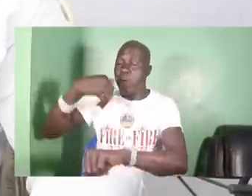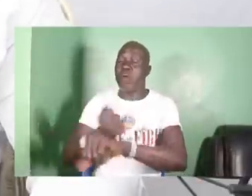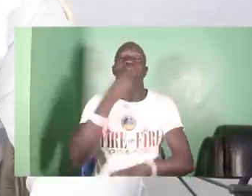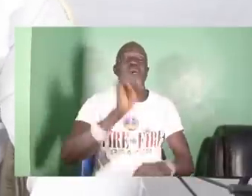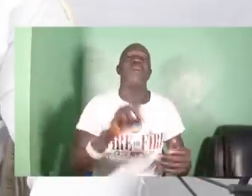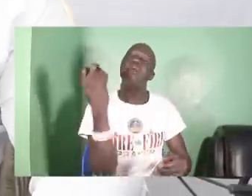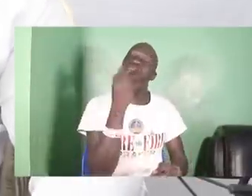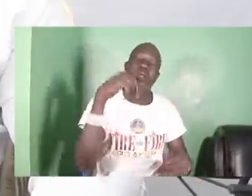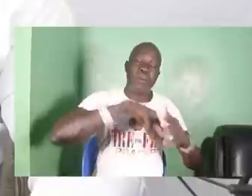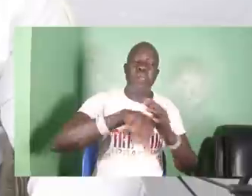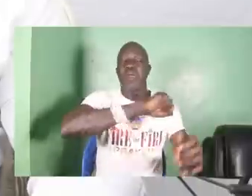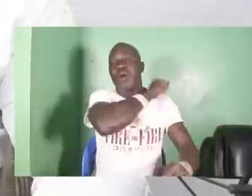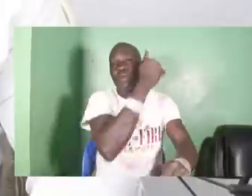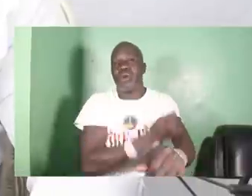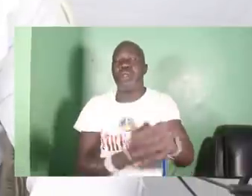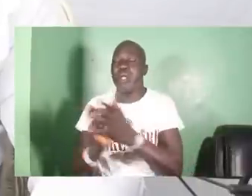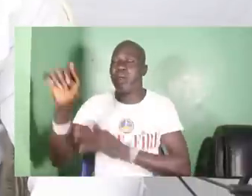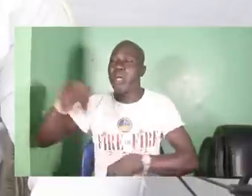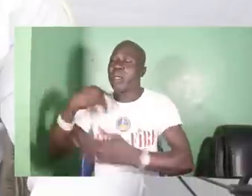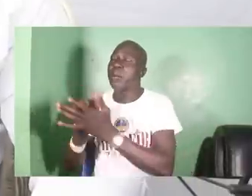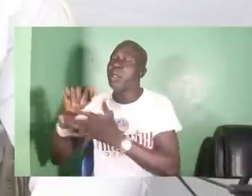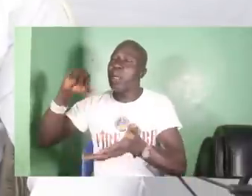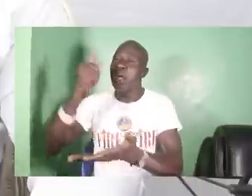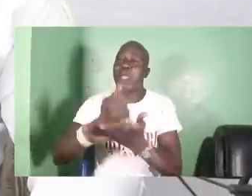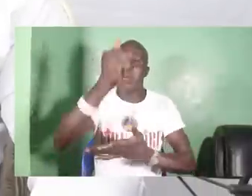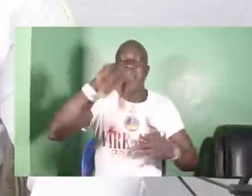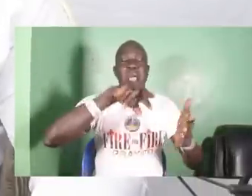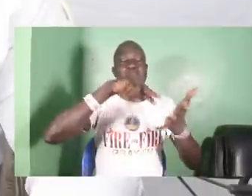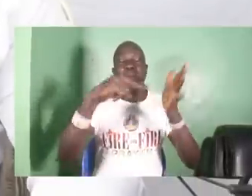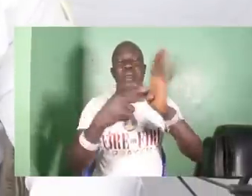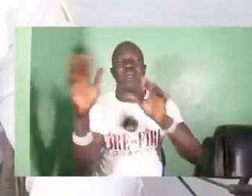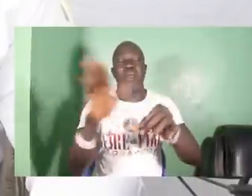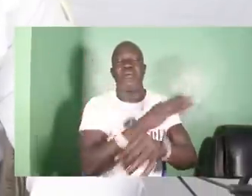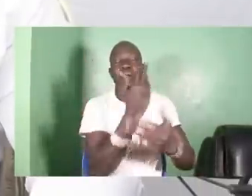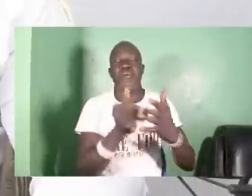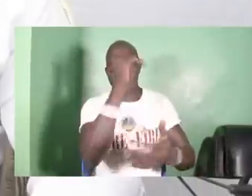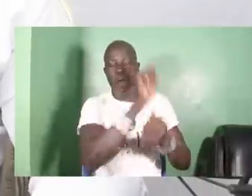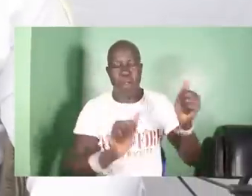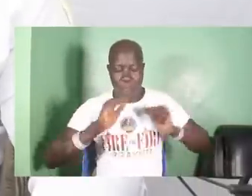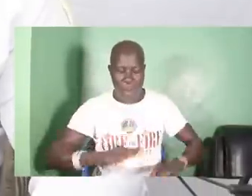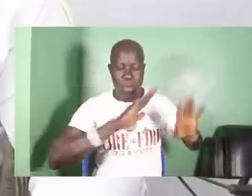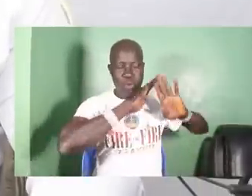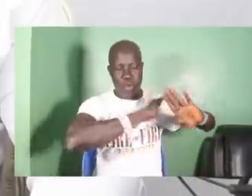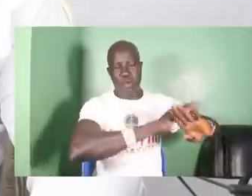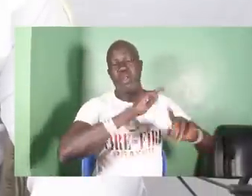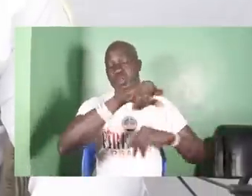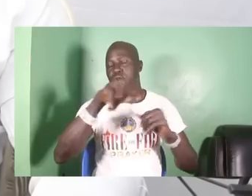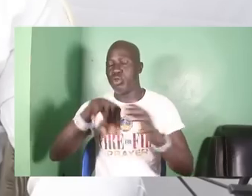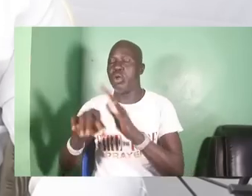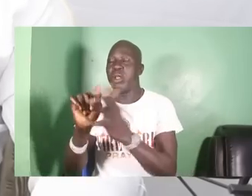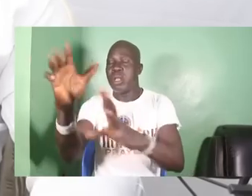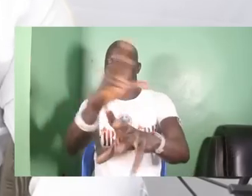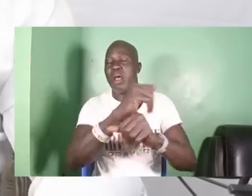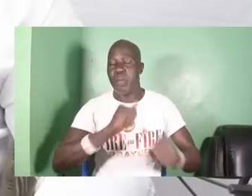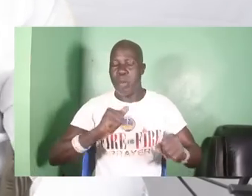speak in his authority. If you can say meaningful amen. Every forces they use to stagnate your